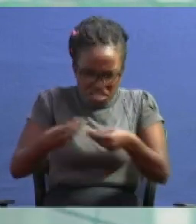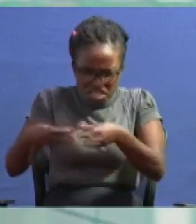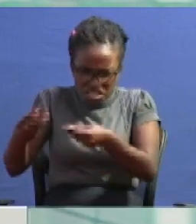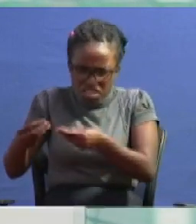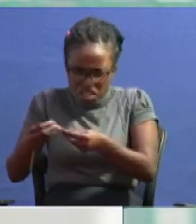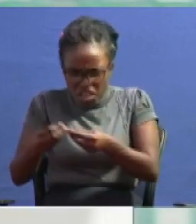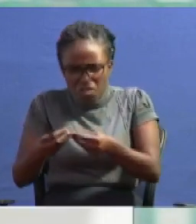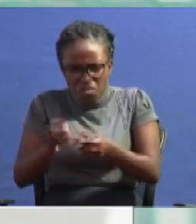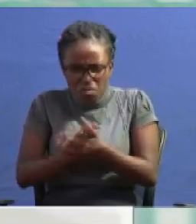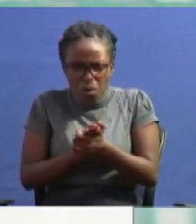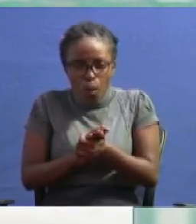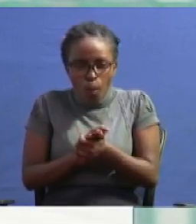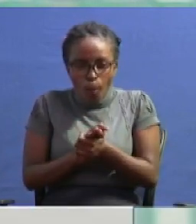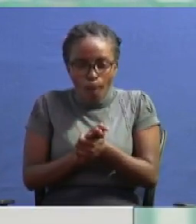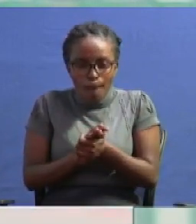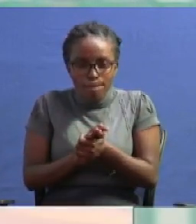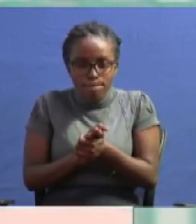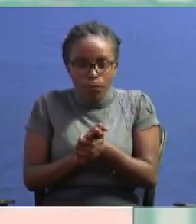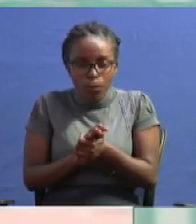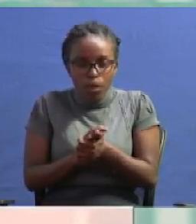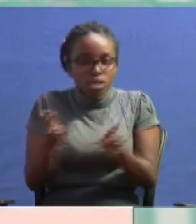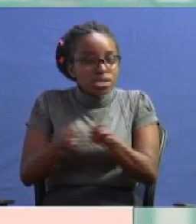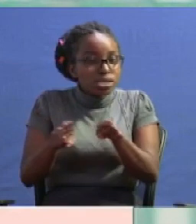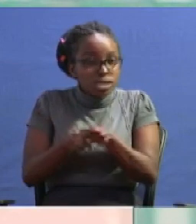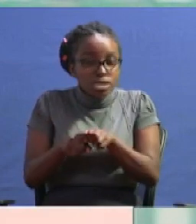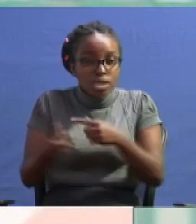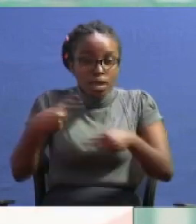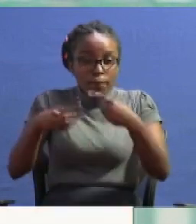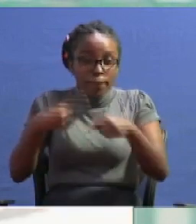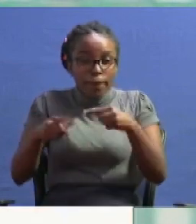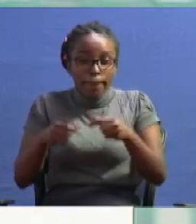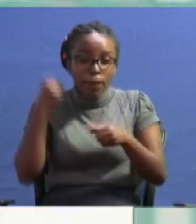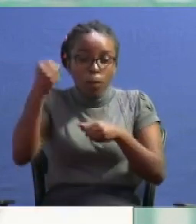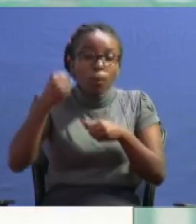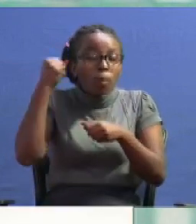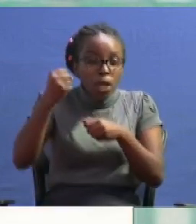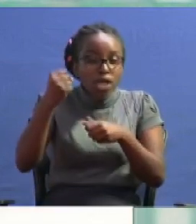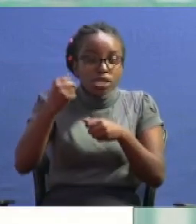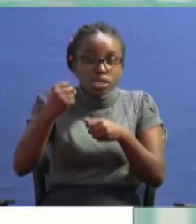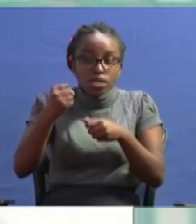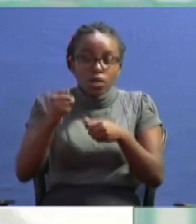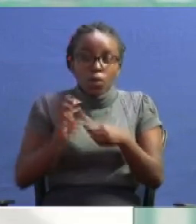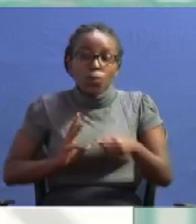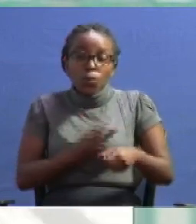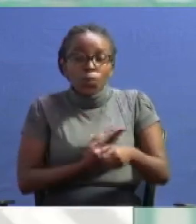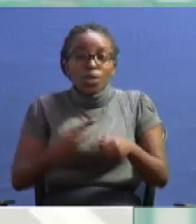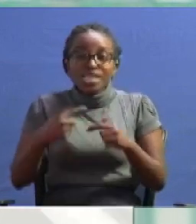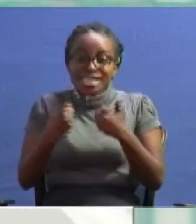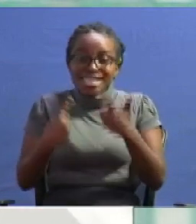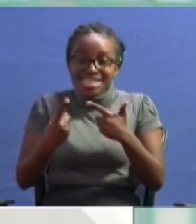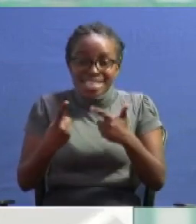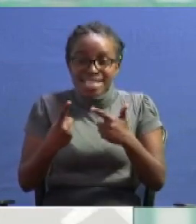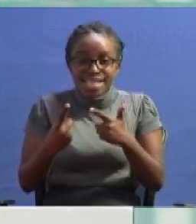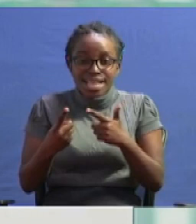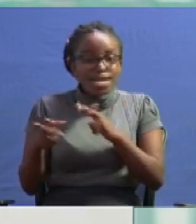remuneration. It is the same when it comes to politics. We say that loyalty anywhere, not